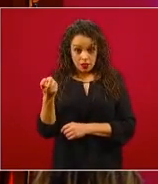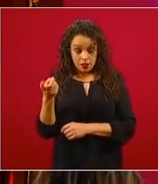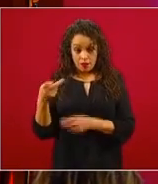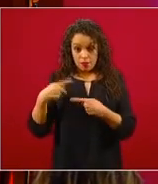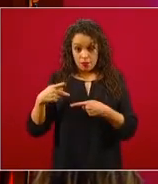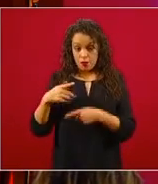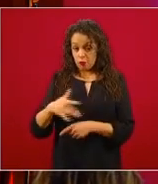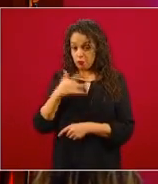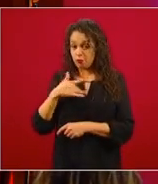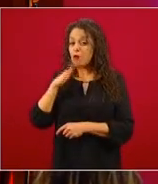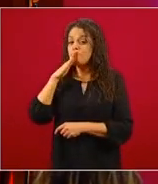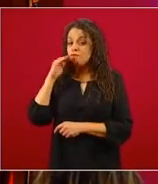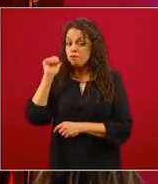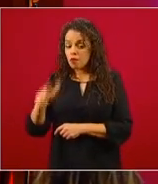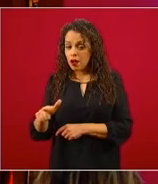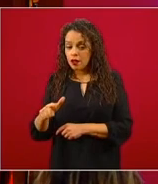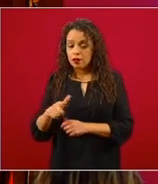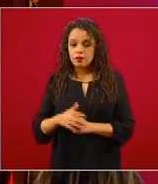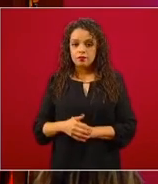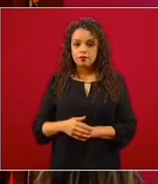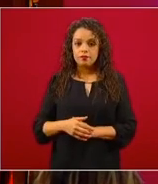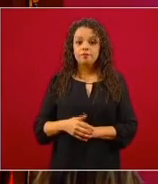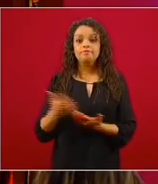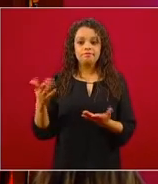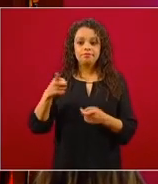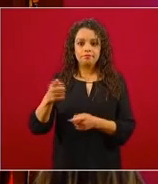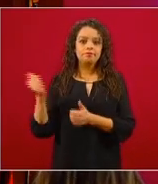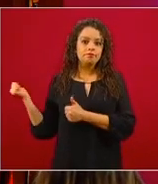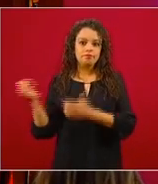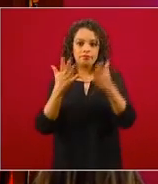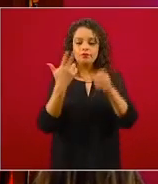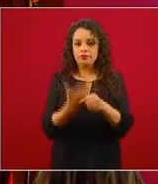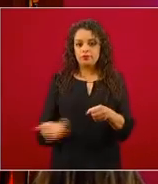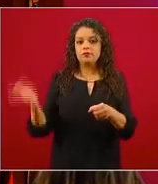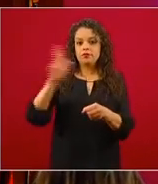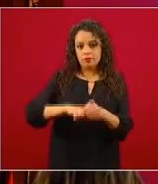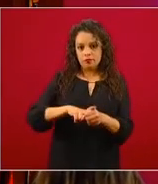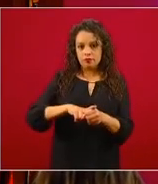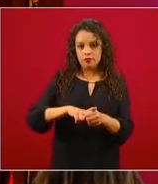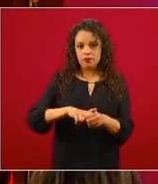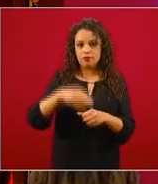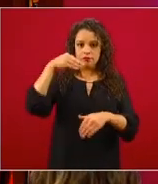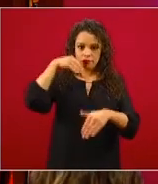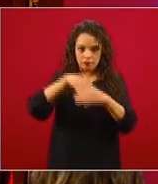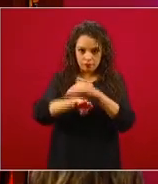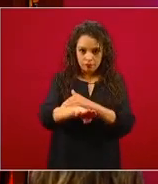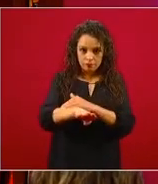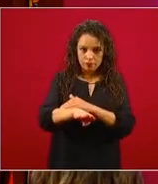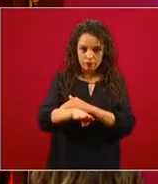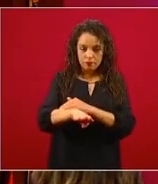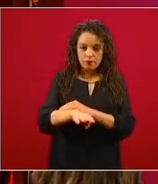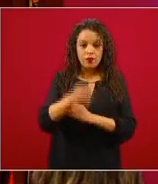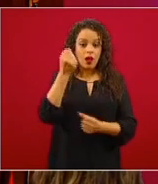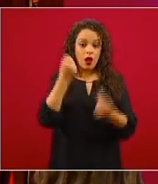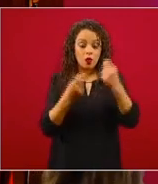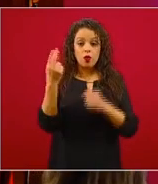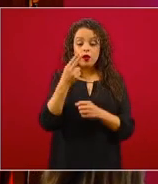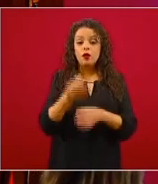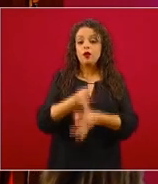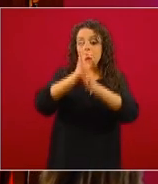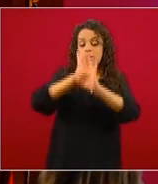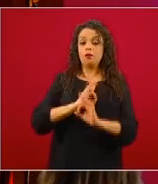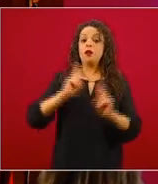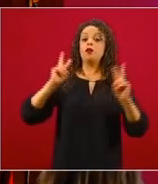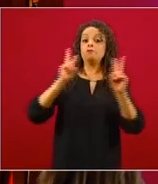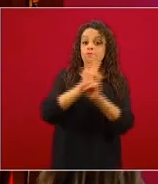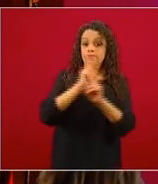these people who develop the serious version of this disease, they could be in critical care, hospitalized, they might need a ventilator,